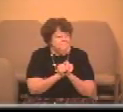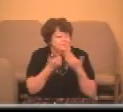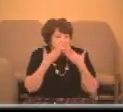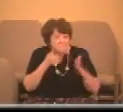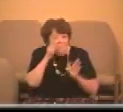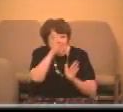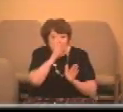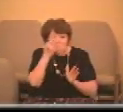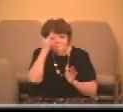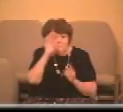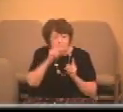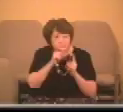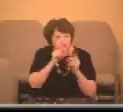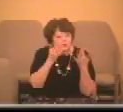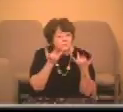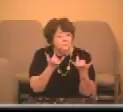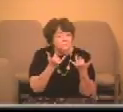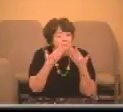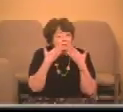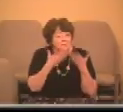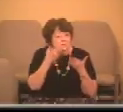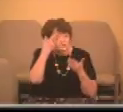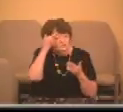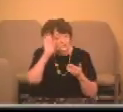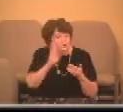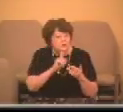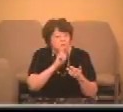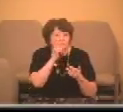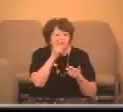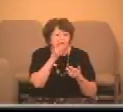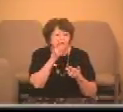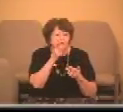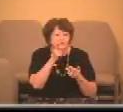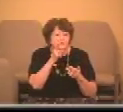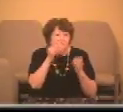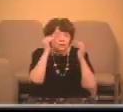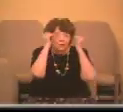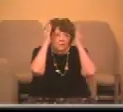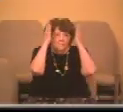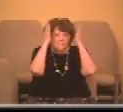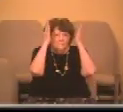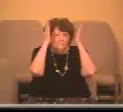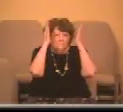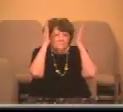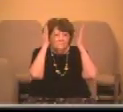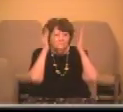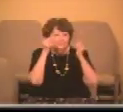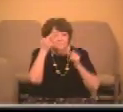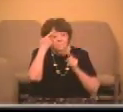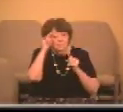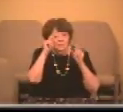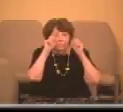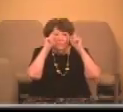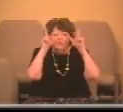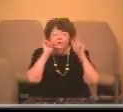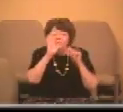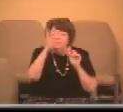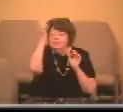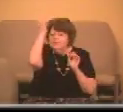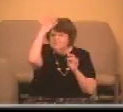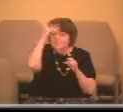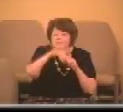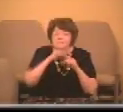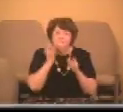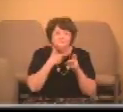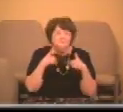Thank you, God, for your word today. Thank you for your truth. Thank you for your hope. Thank you for the wonder of your grace in our